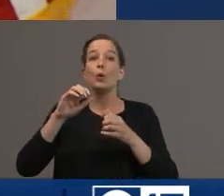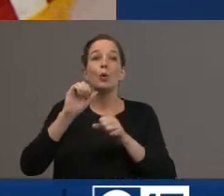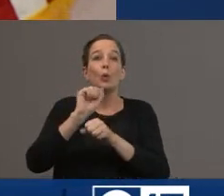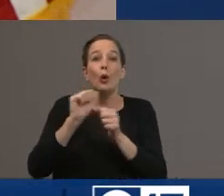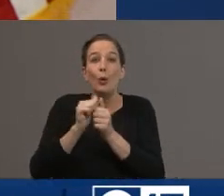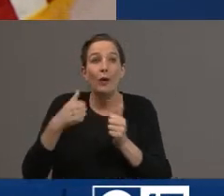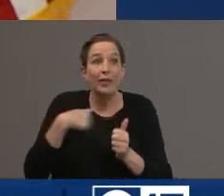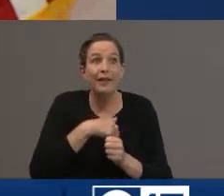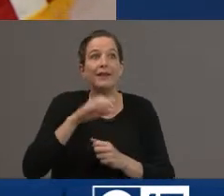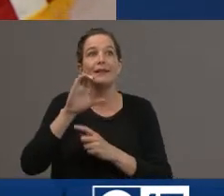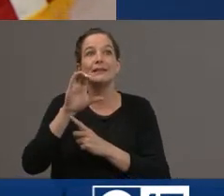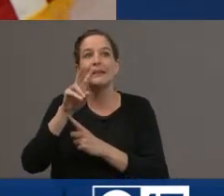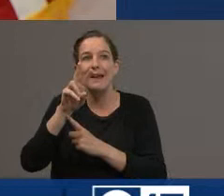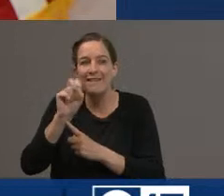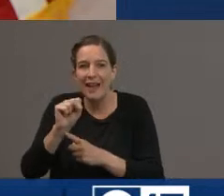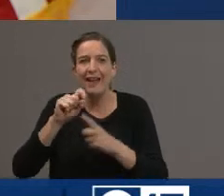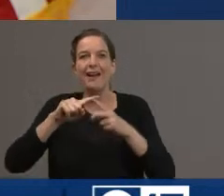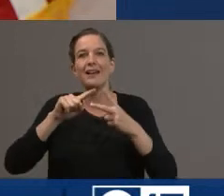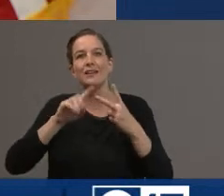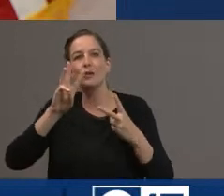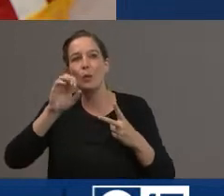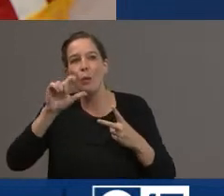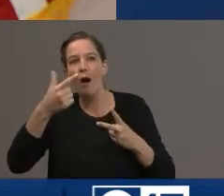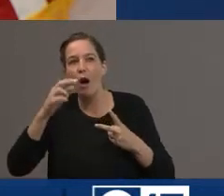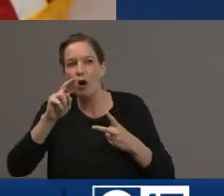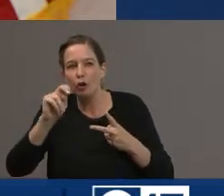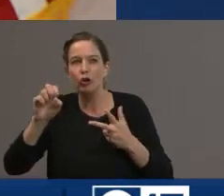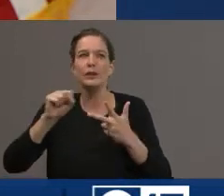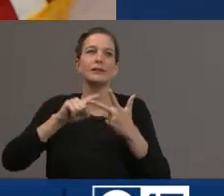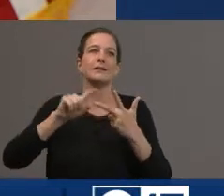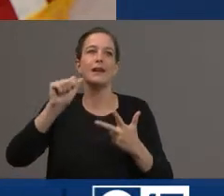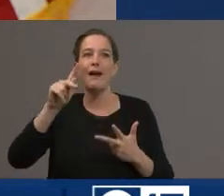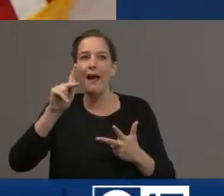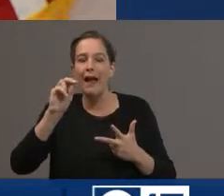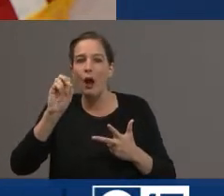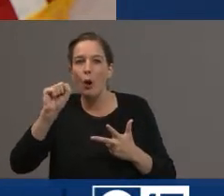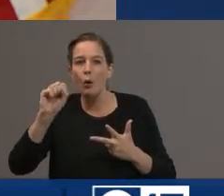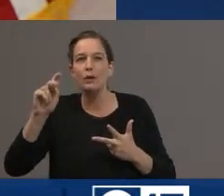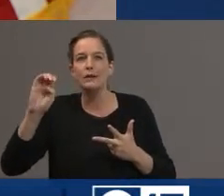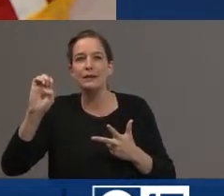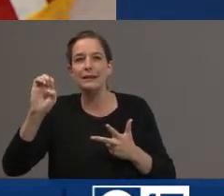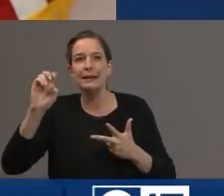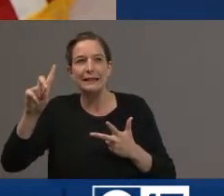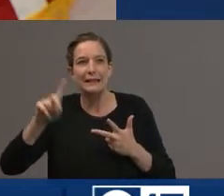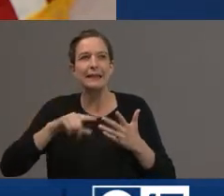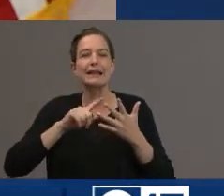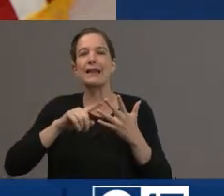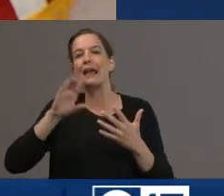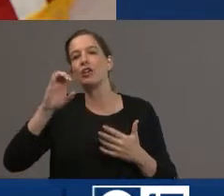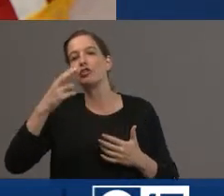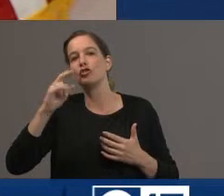Walgreens, ACOS-MD. We are working with Equity Health, ASU, and Chicanos por la Casa.